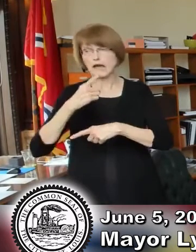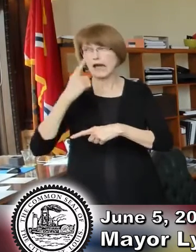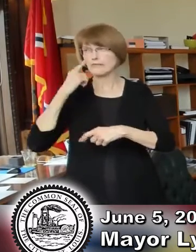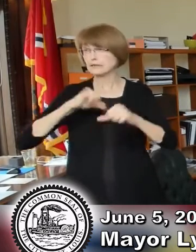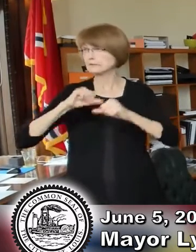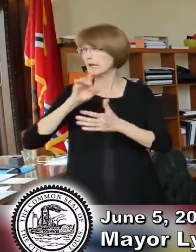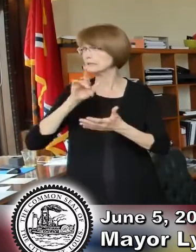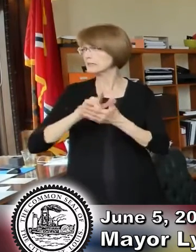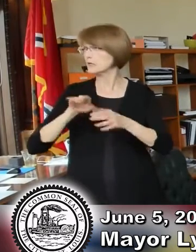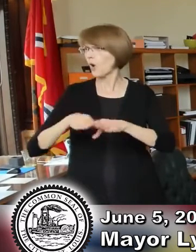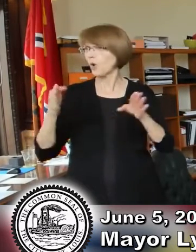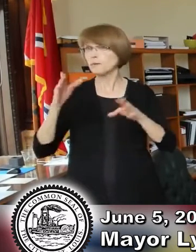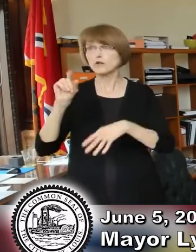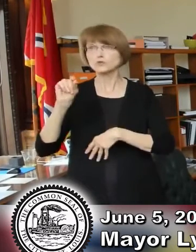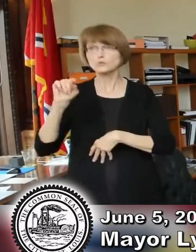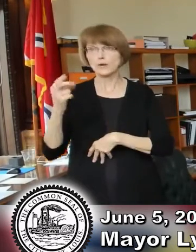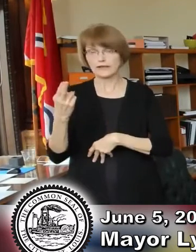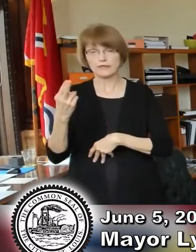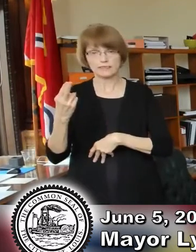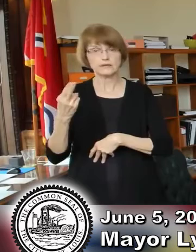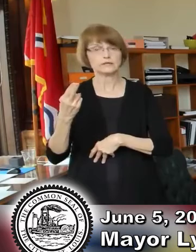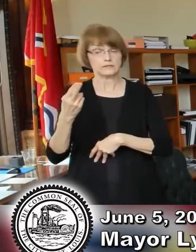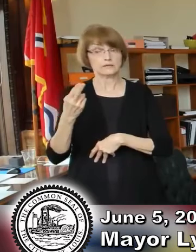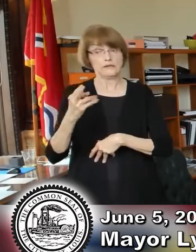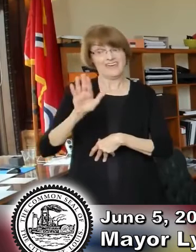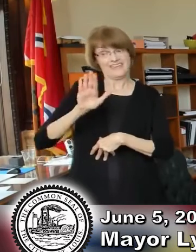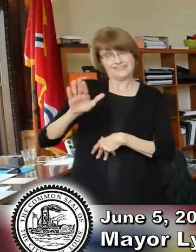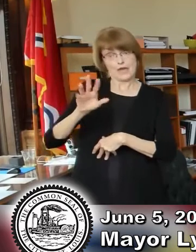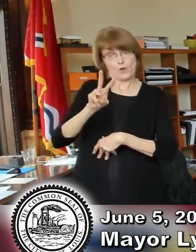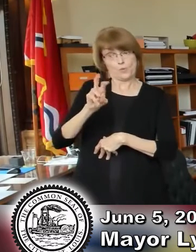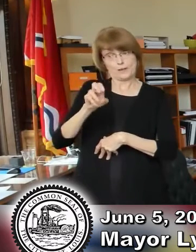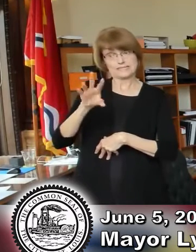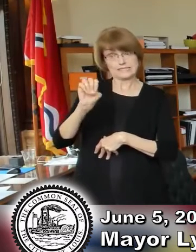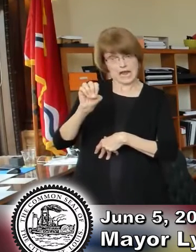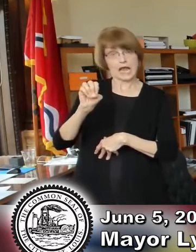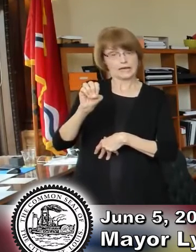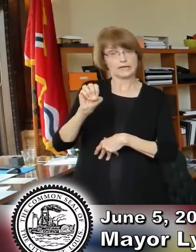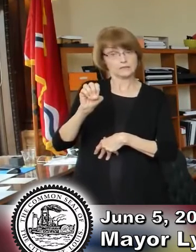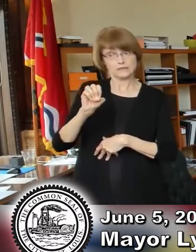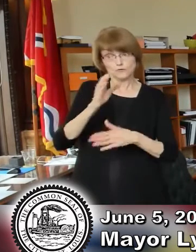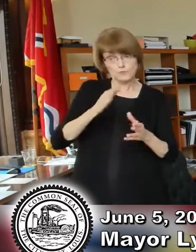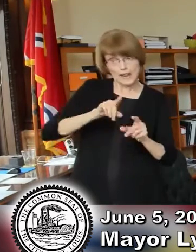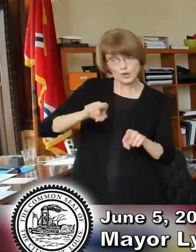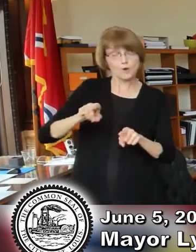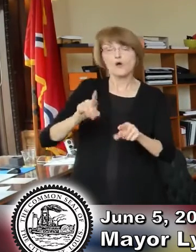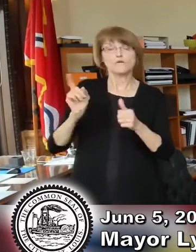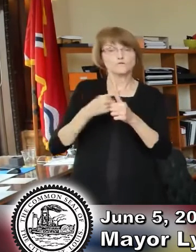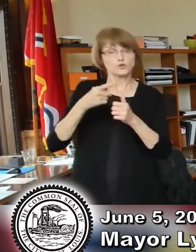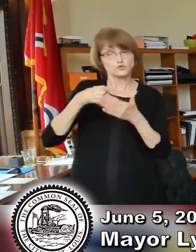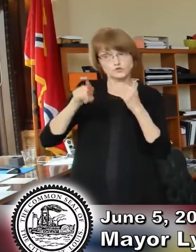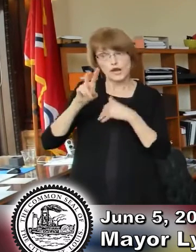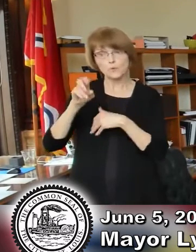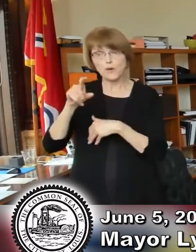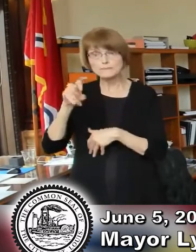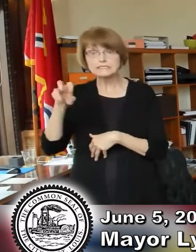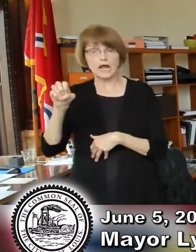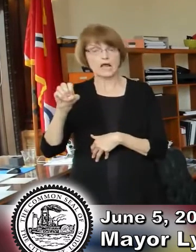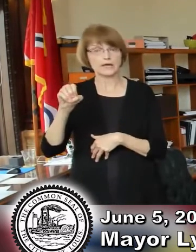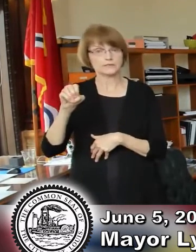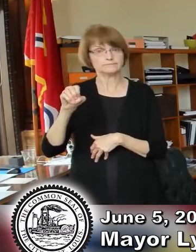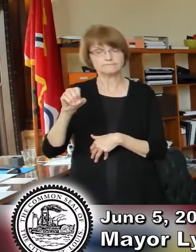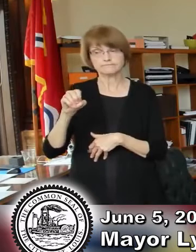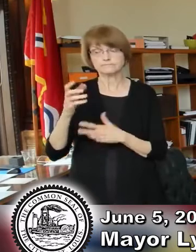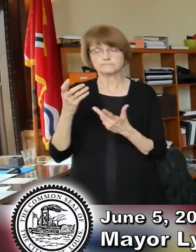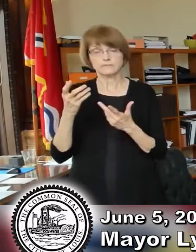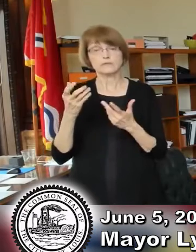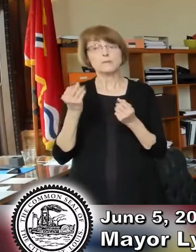the 20th. Check the website before you go to any of those places. And most of those places, or many of those places,